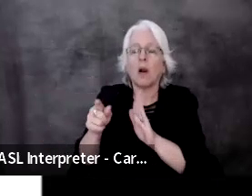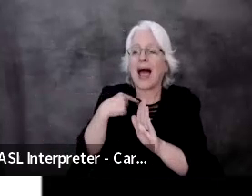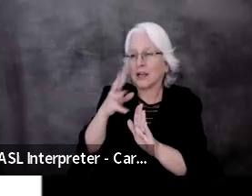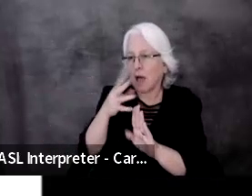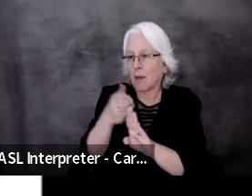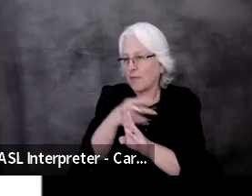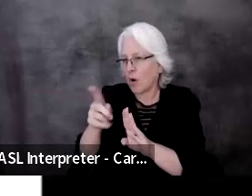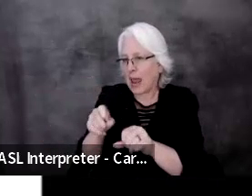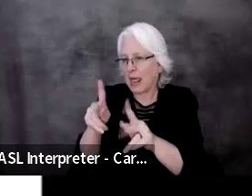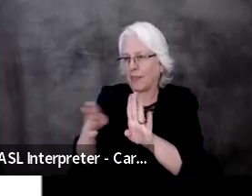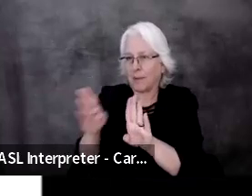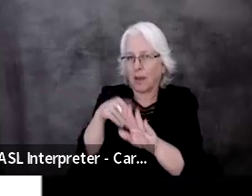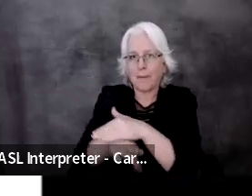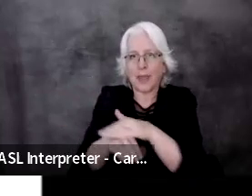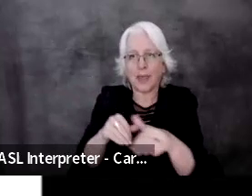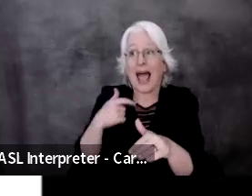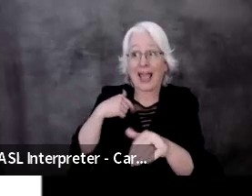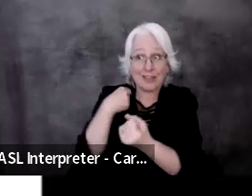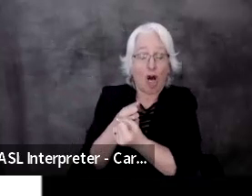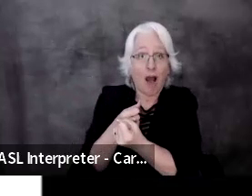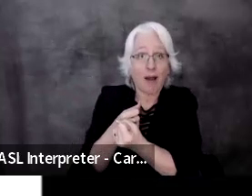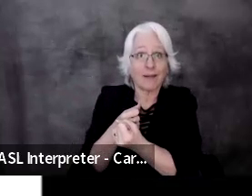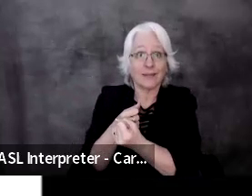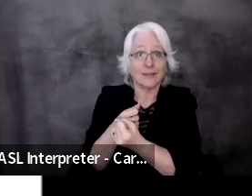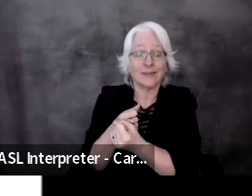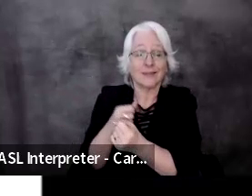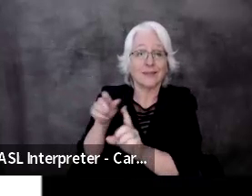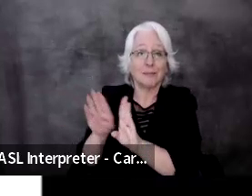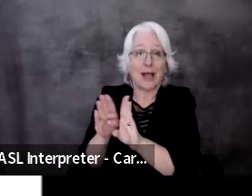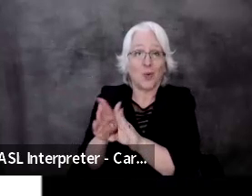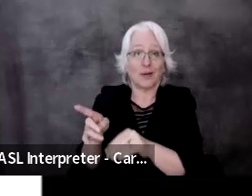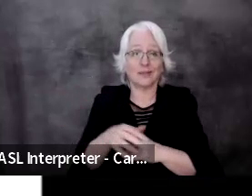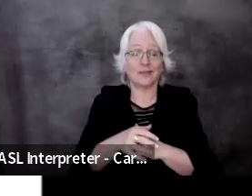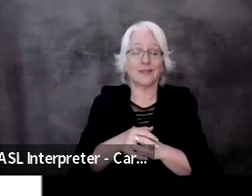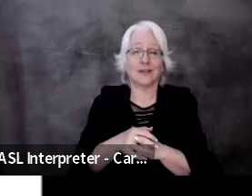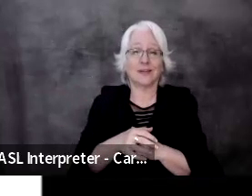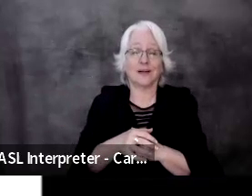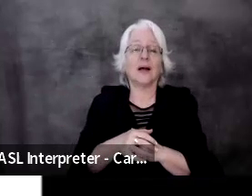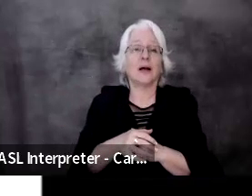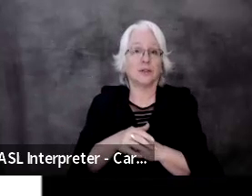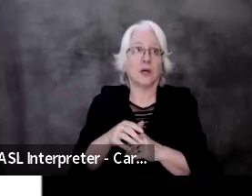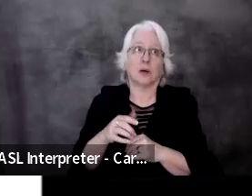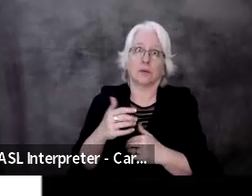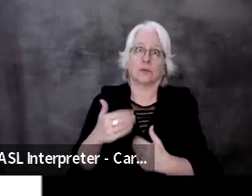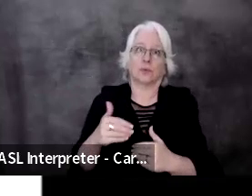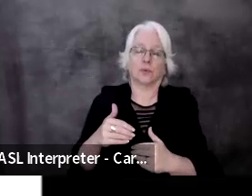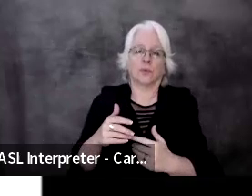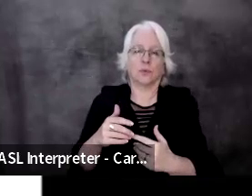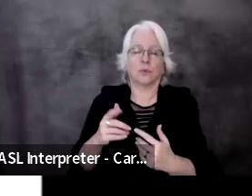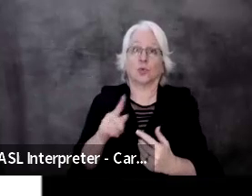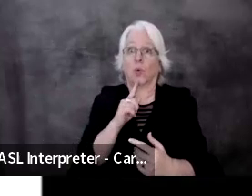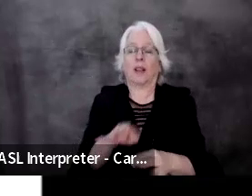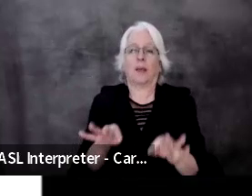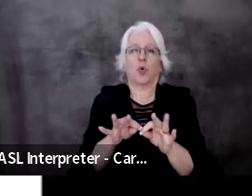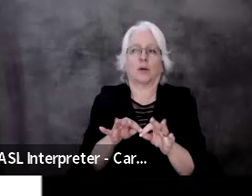even let them in. And we also know how important it would during COVID-19 or any other kind of emergency,